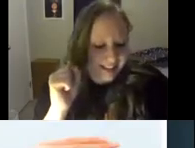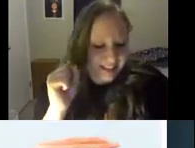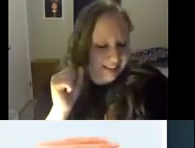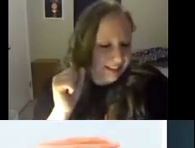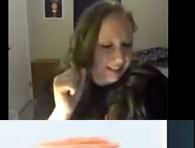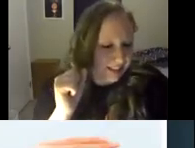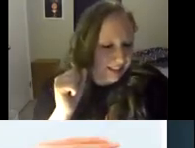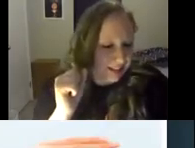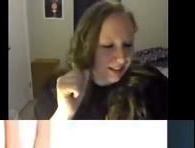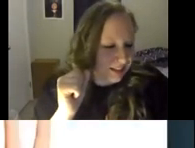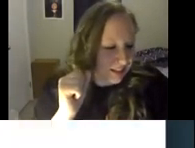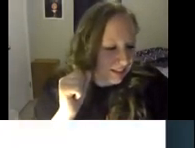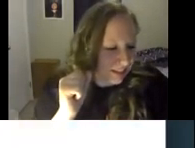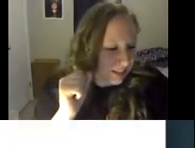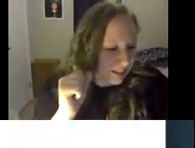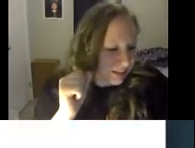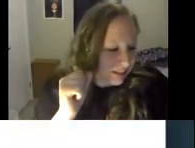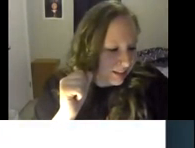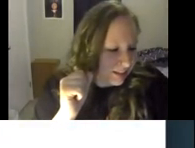Yes.